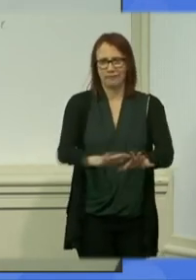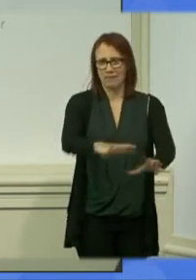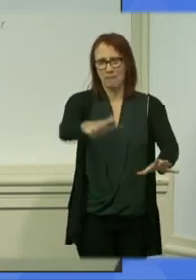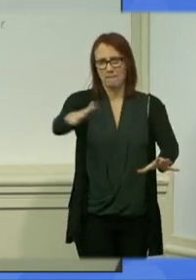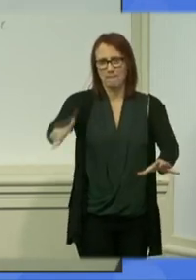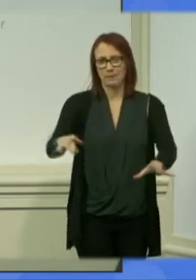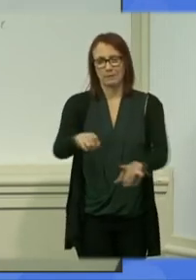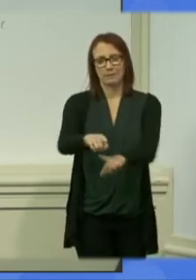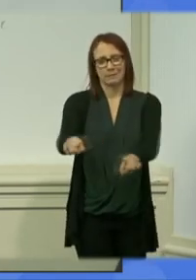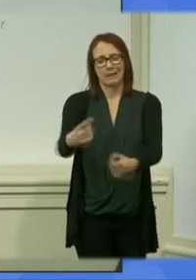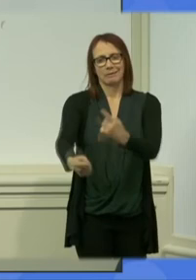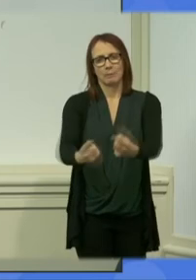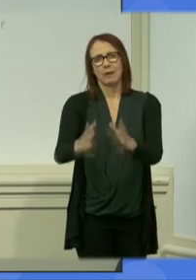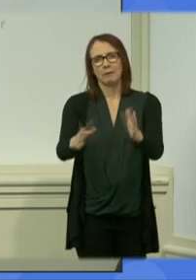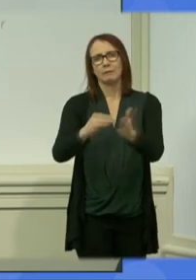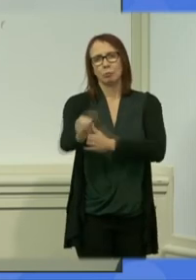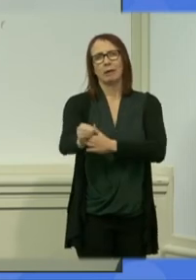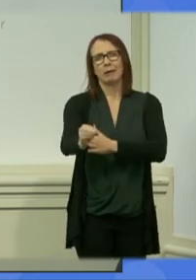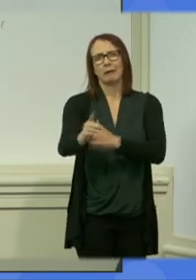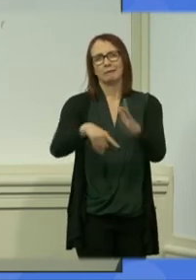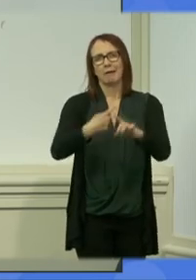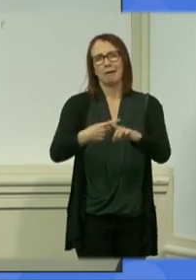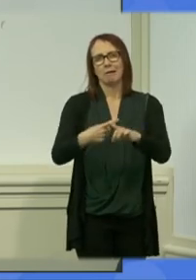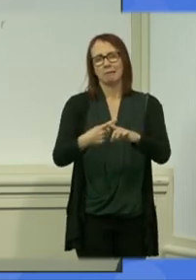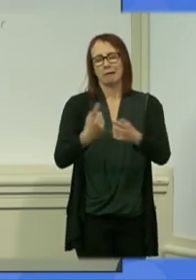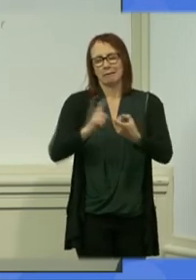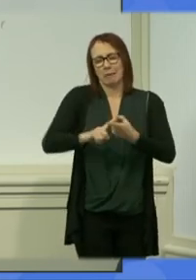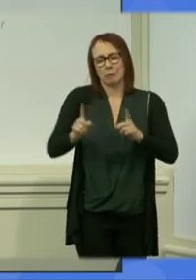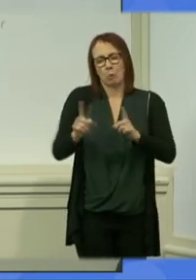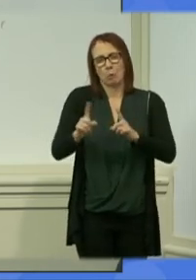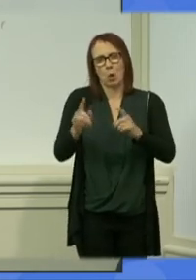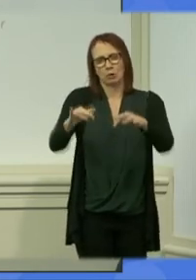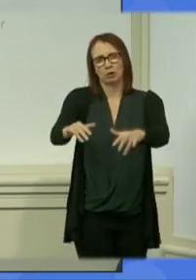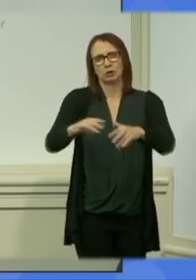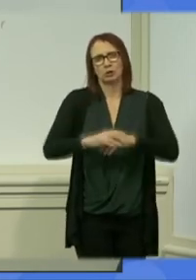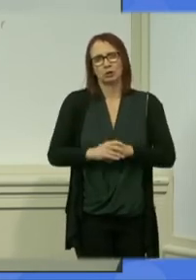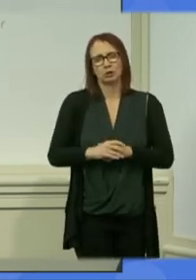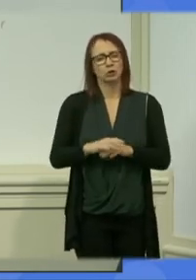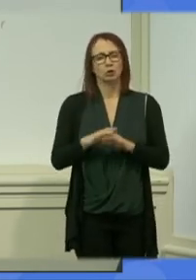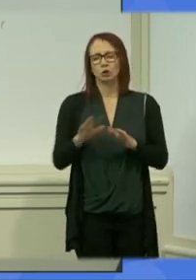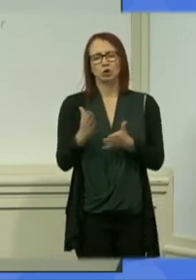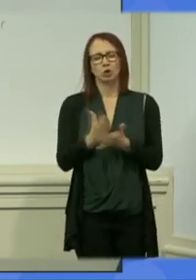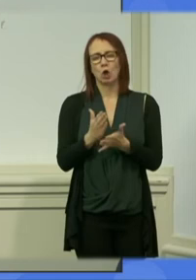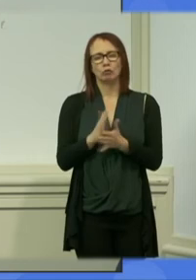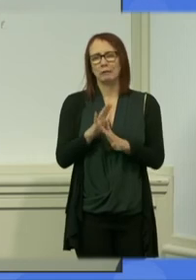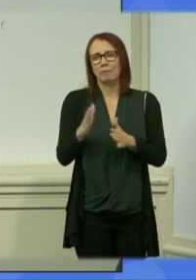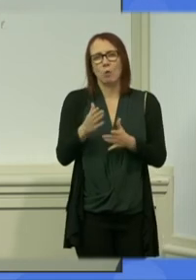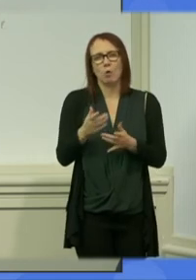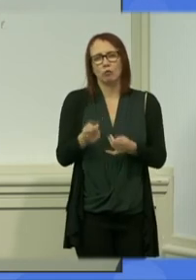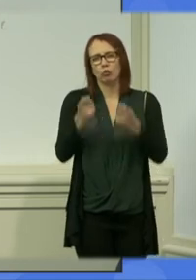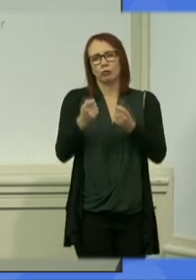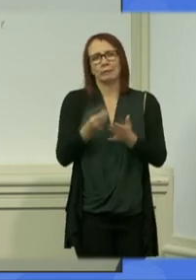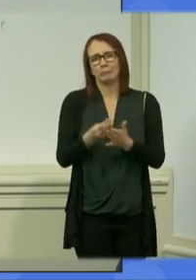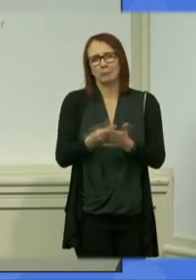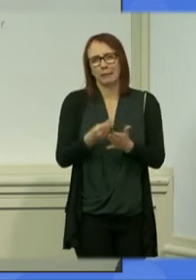sites have to pay an amount of money depending on the type of waste it is. And it's not really designed to raise money. It's